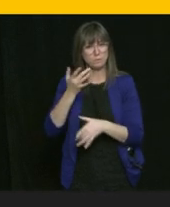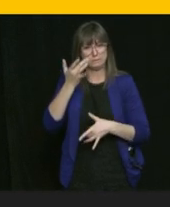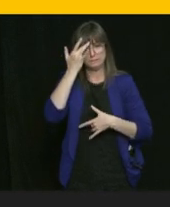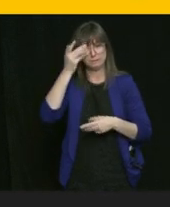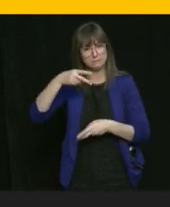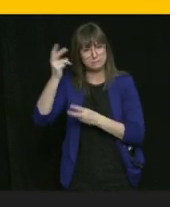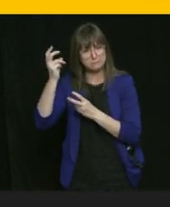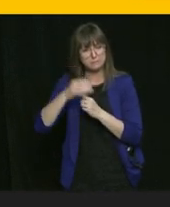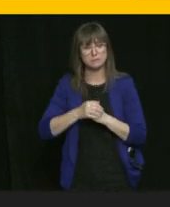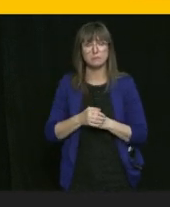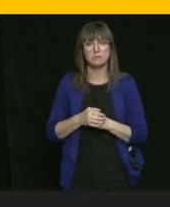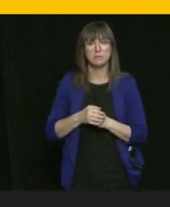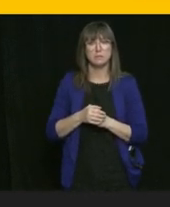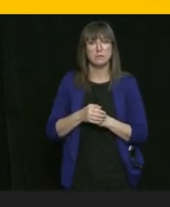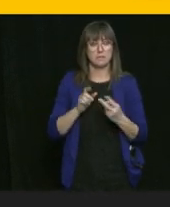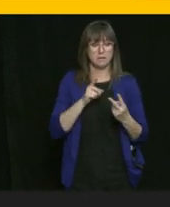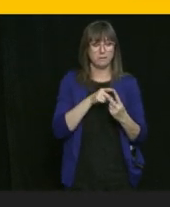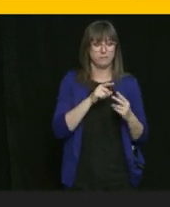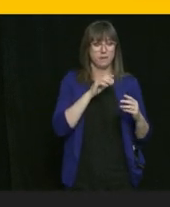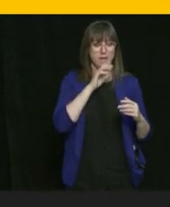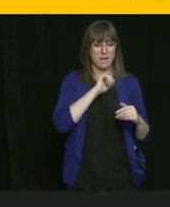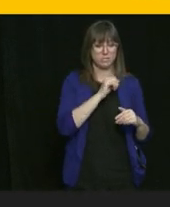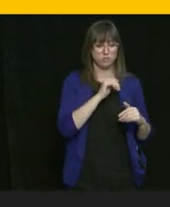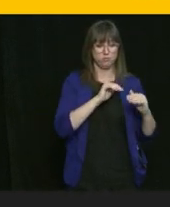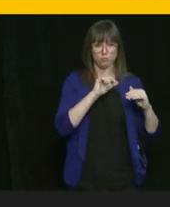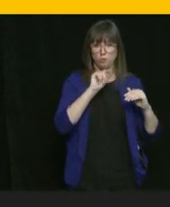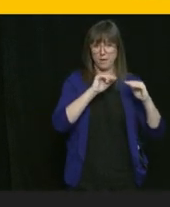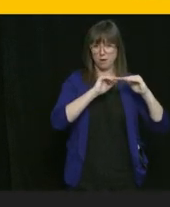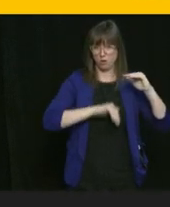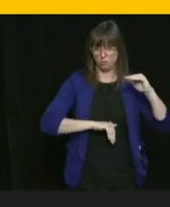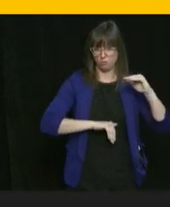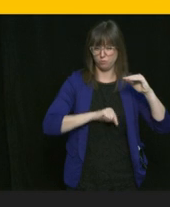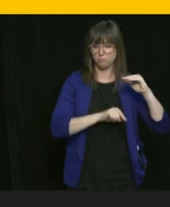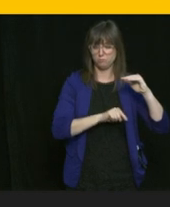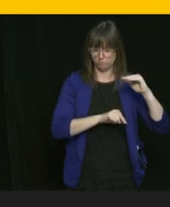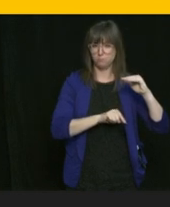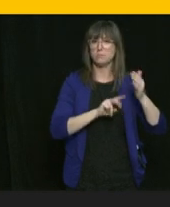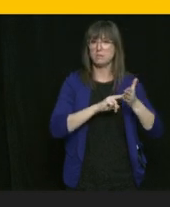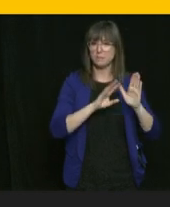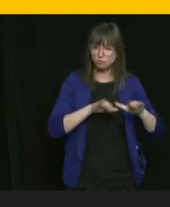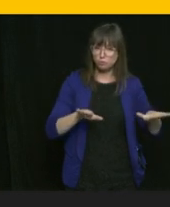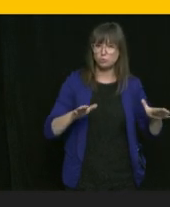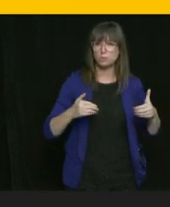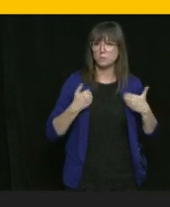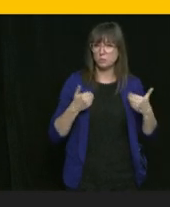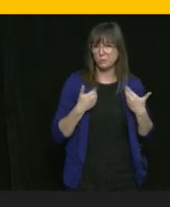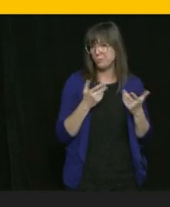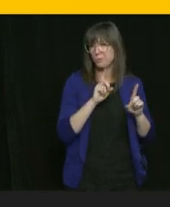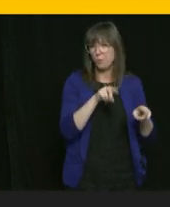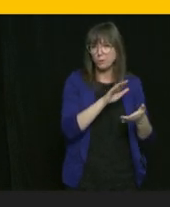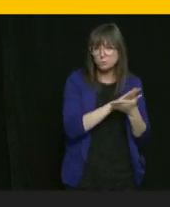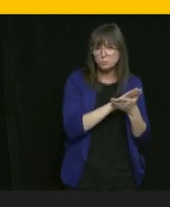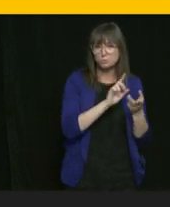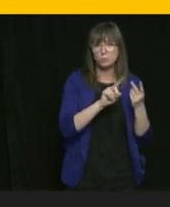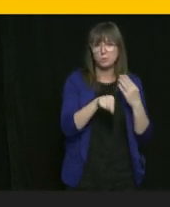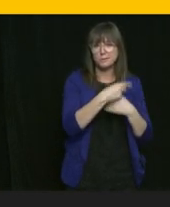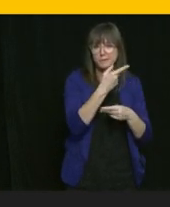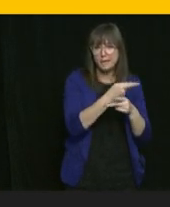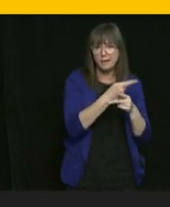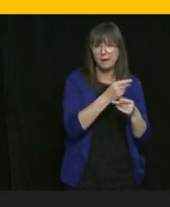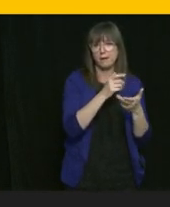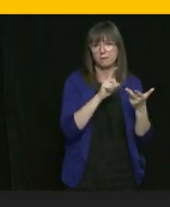Increasing incidence in those under 20 years of age reflects participation of children and youth in school, daycare, and college.